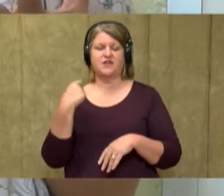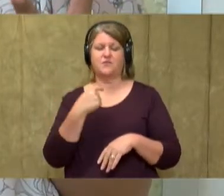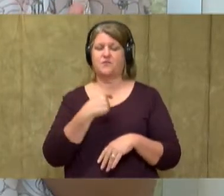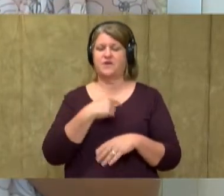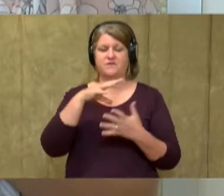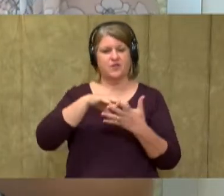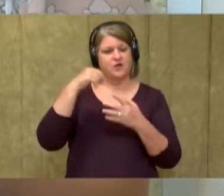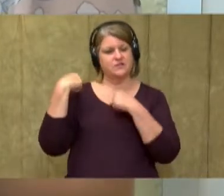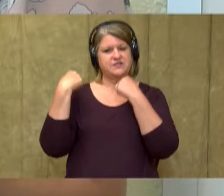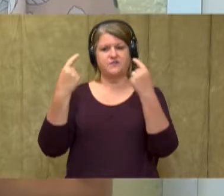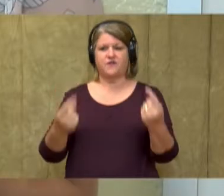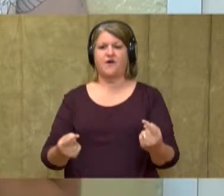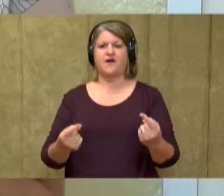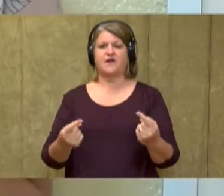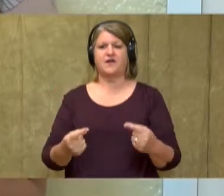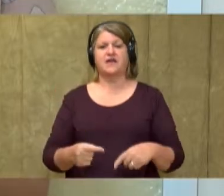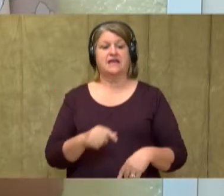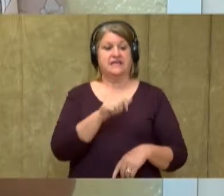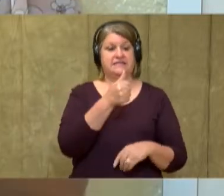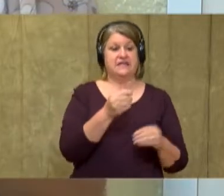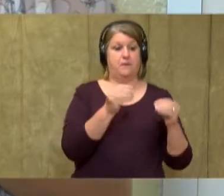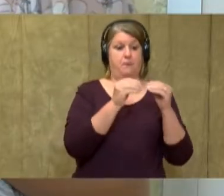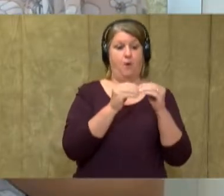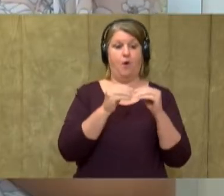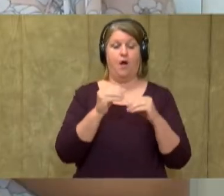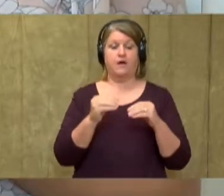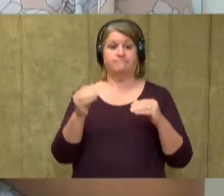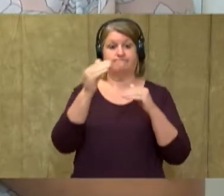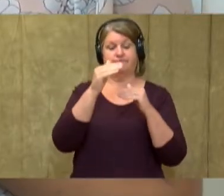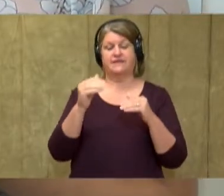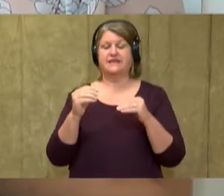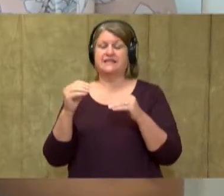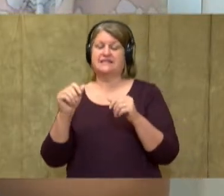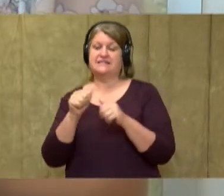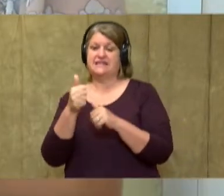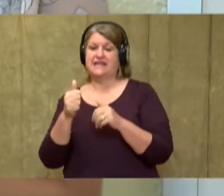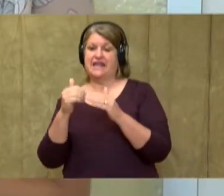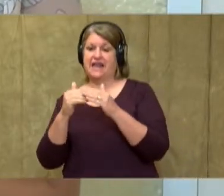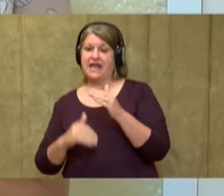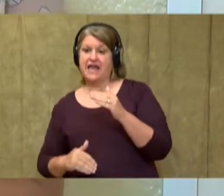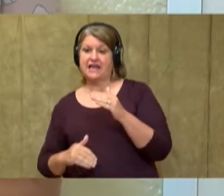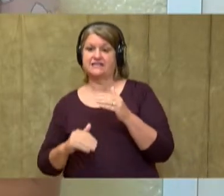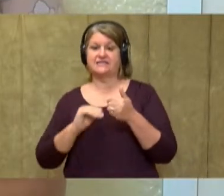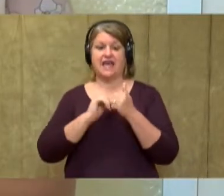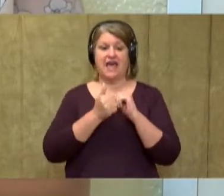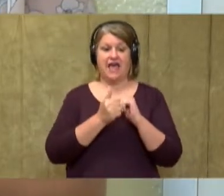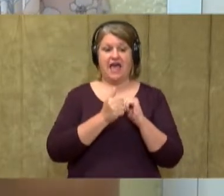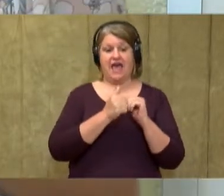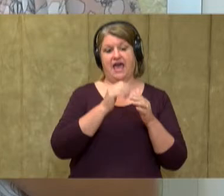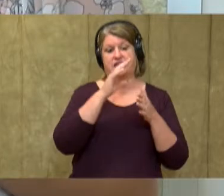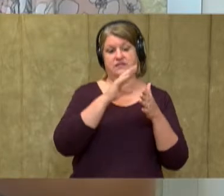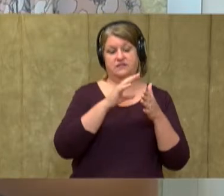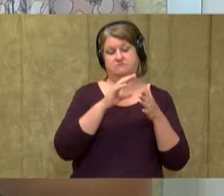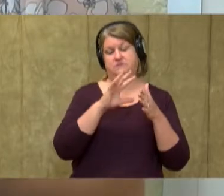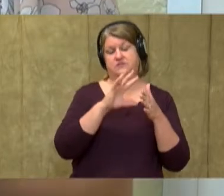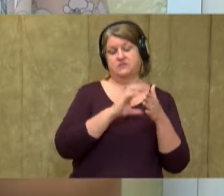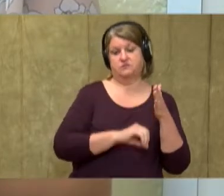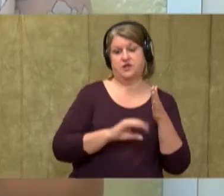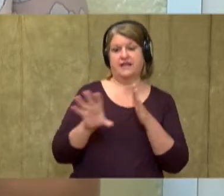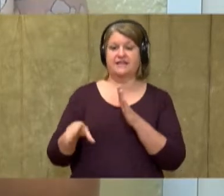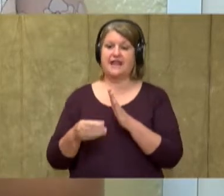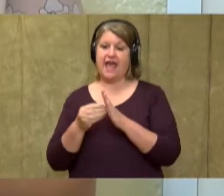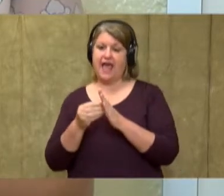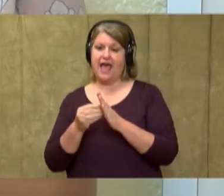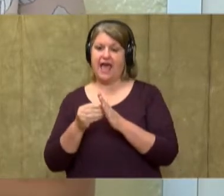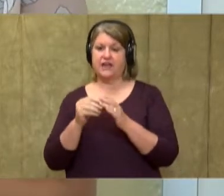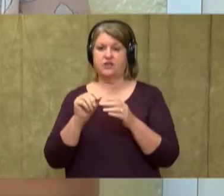going to review 10 more, 10 less, how to add using a tens frame, how to subtract using a tens frame, using our number